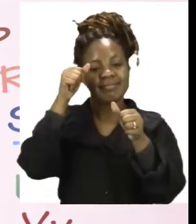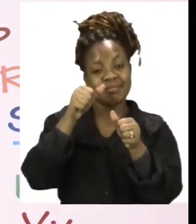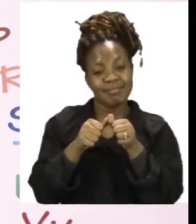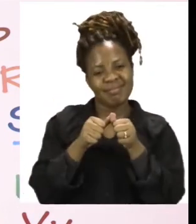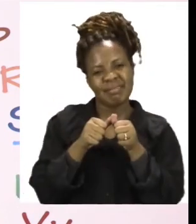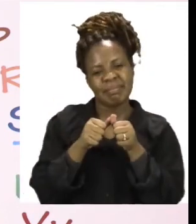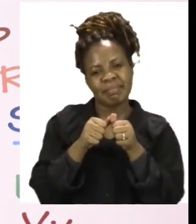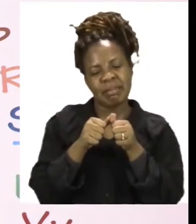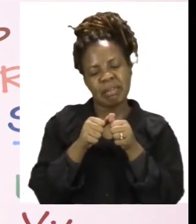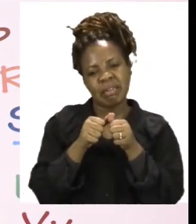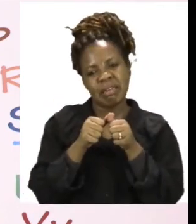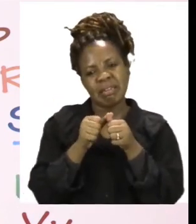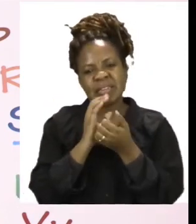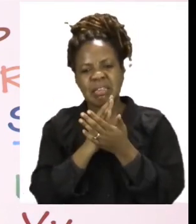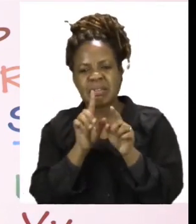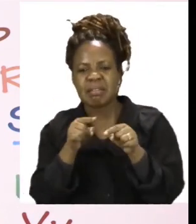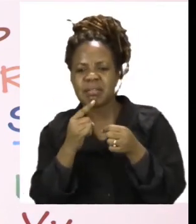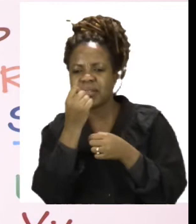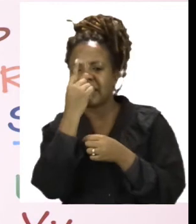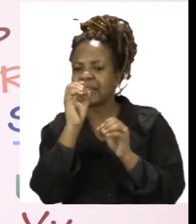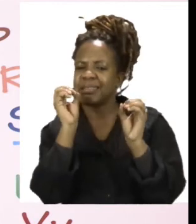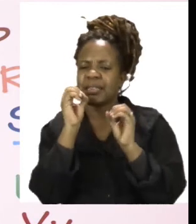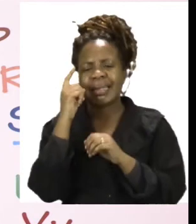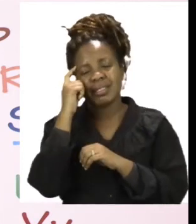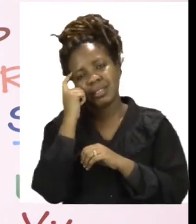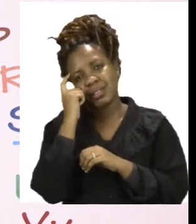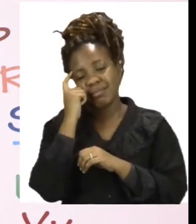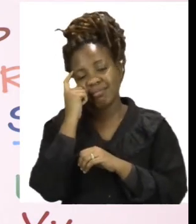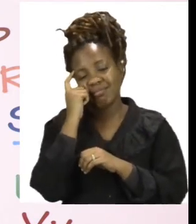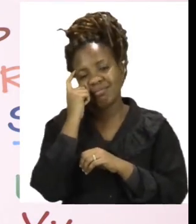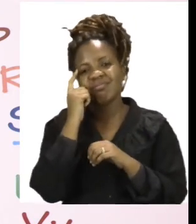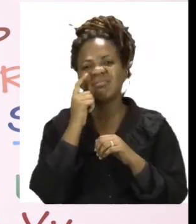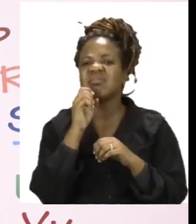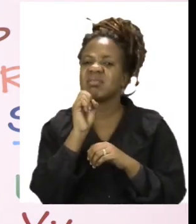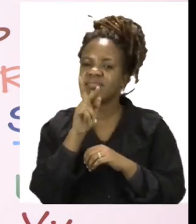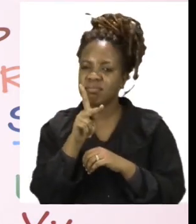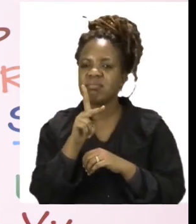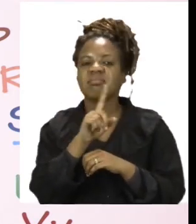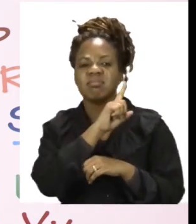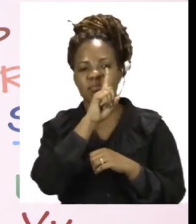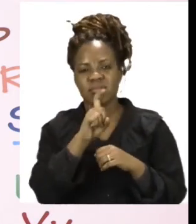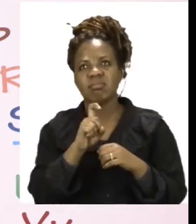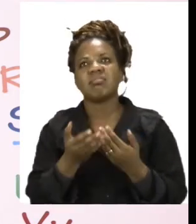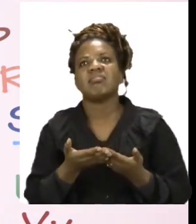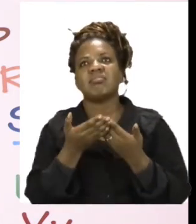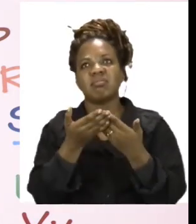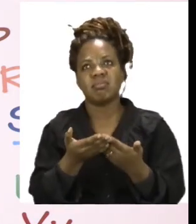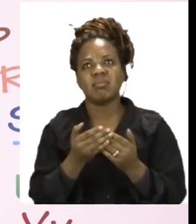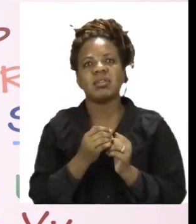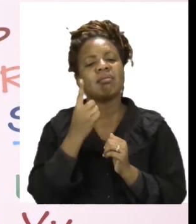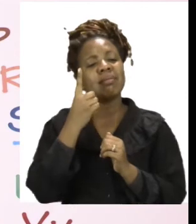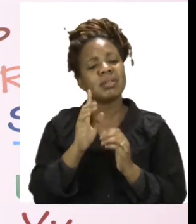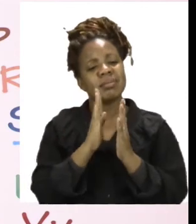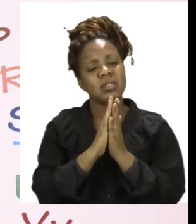did not understand or you're not sure, it's okay to ask for help, so long that you do the exercise